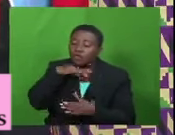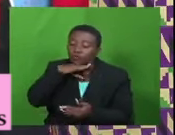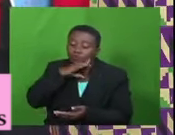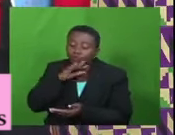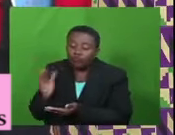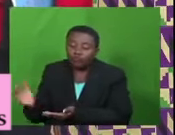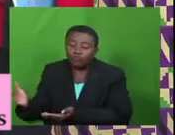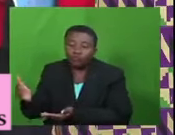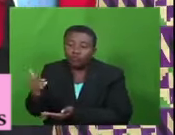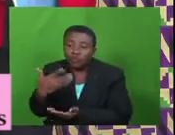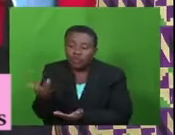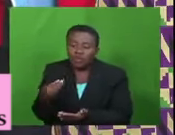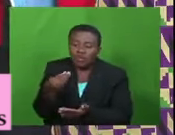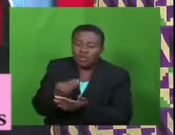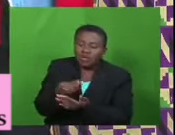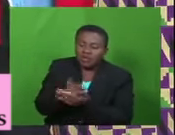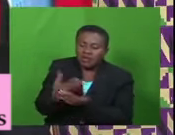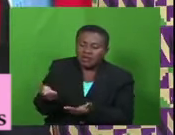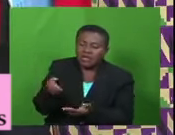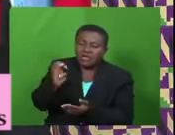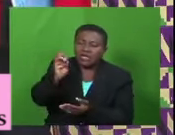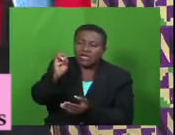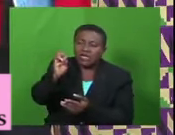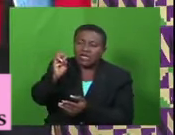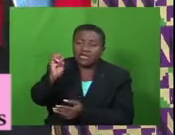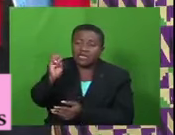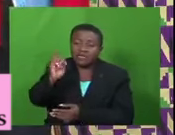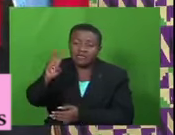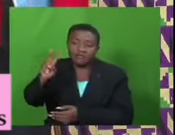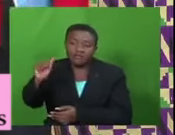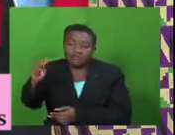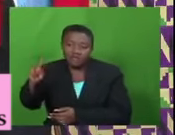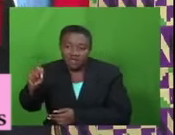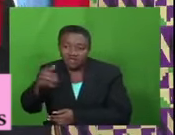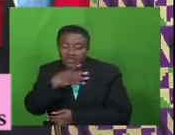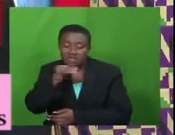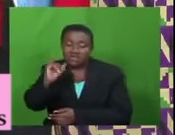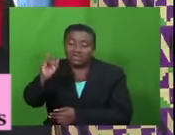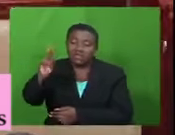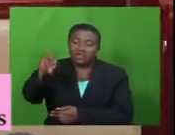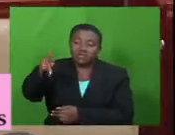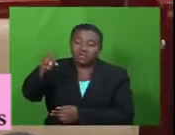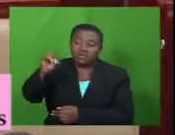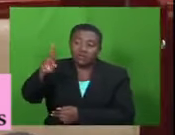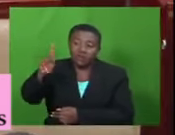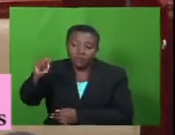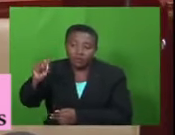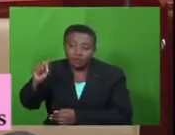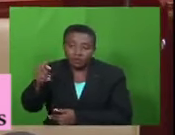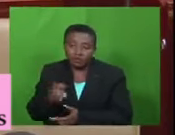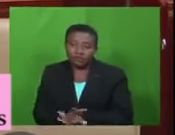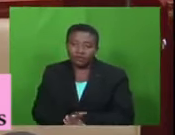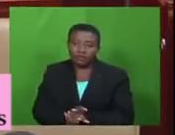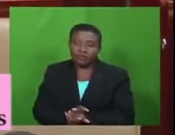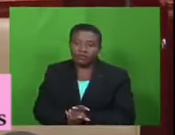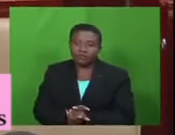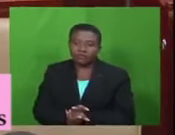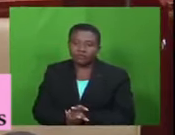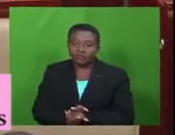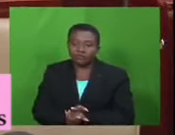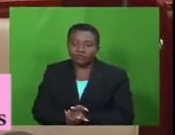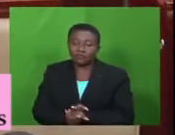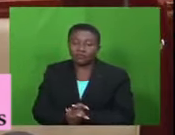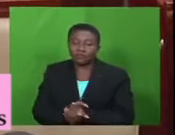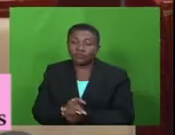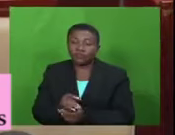with the introduction of an e-VAT and e-invoicing system. For example, figures from 19